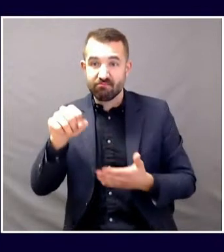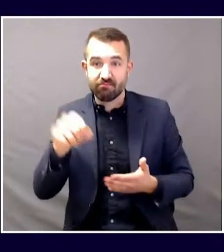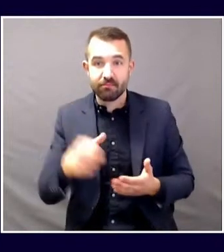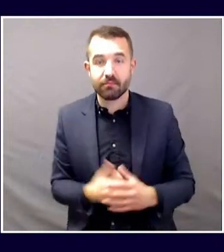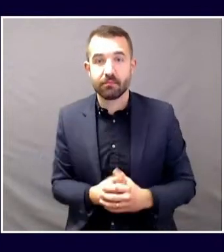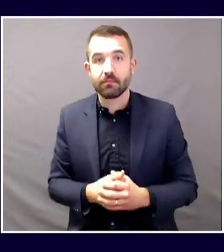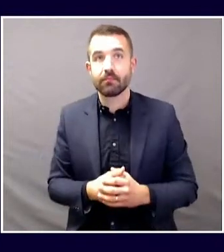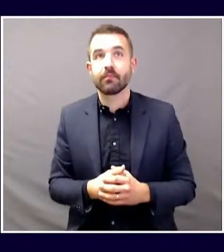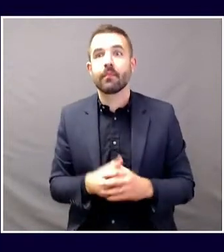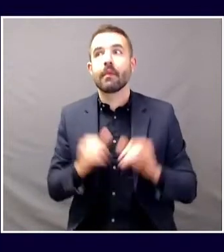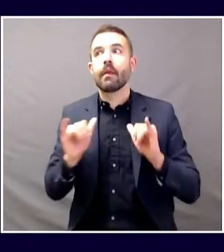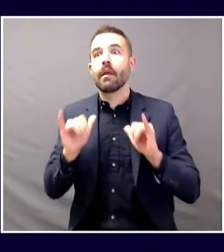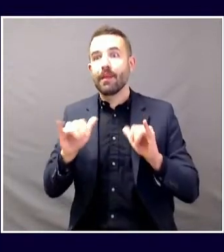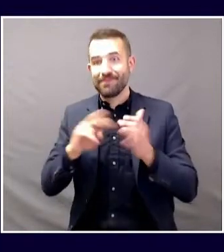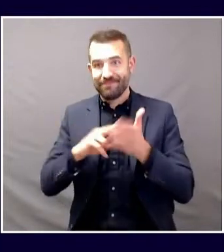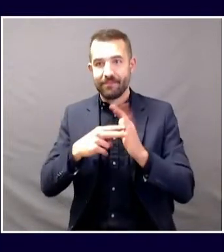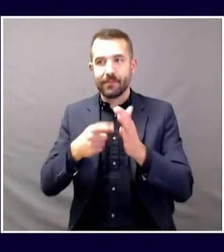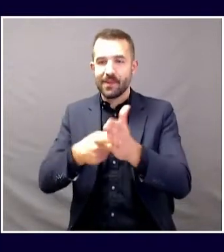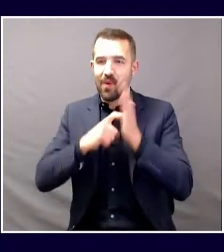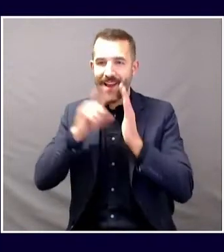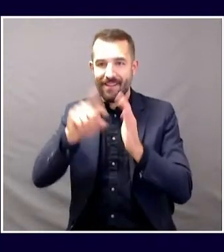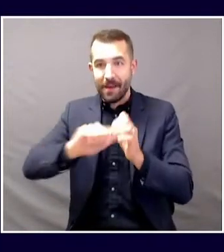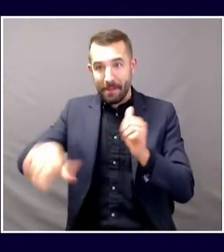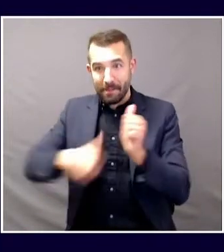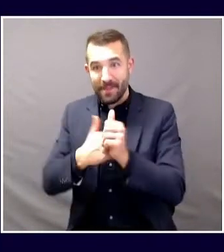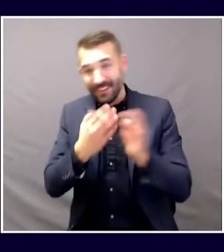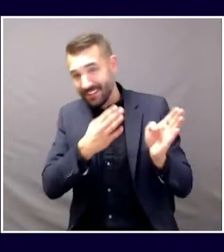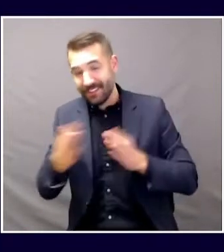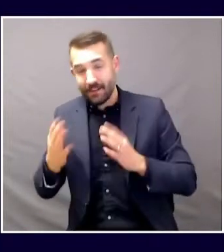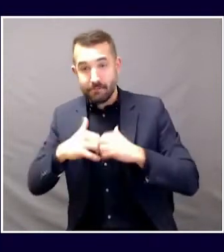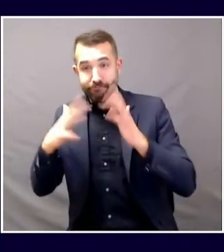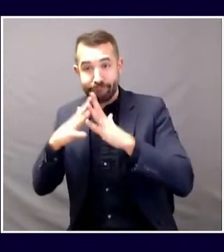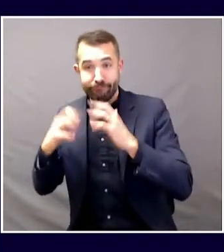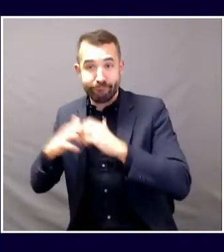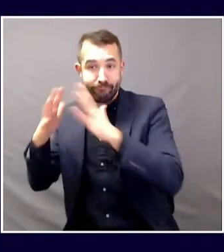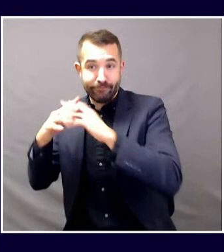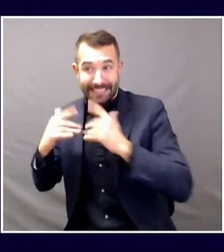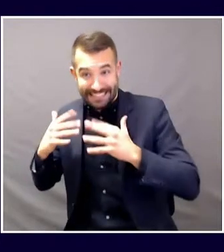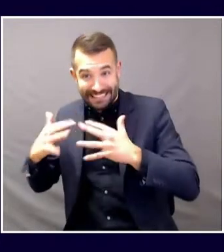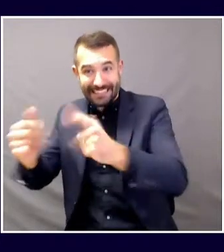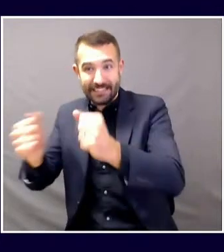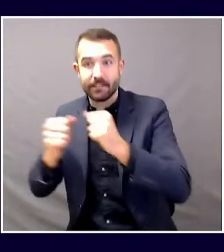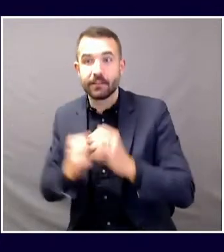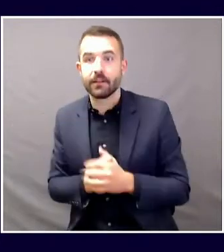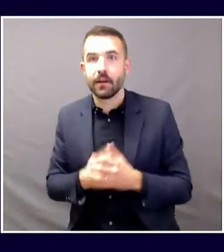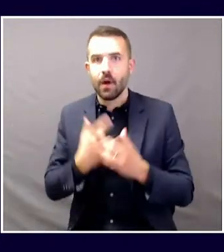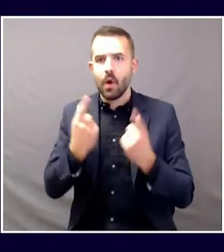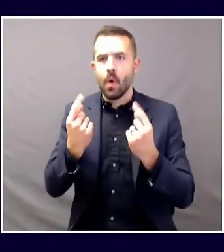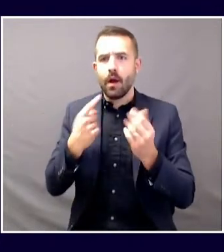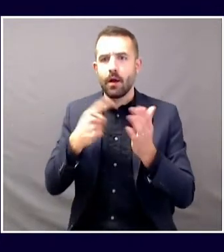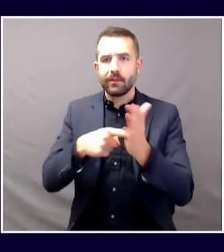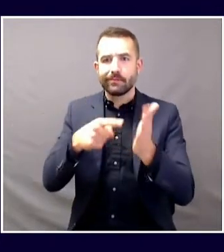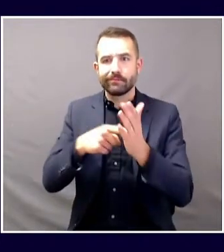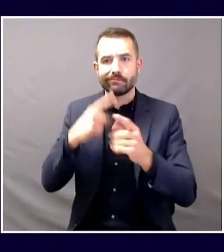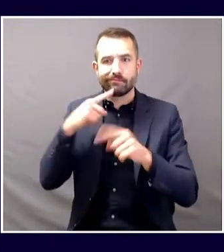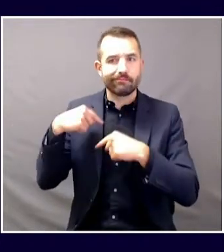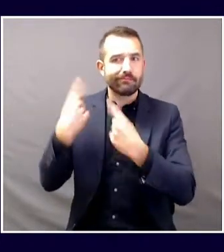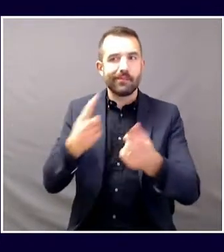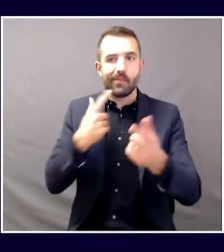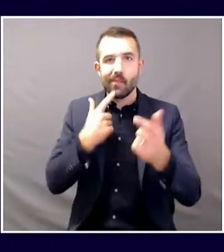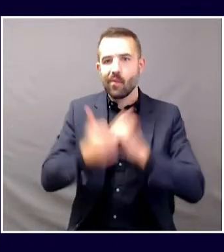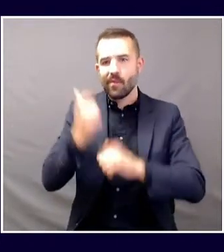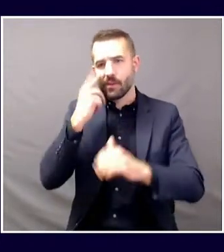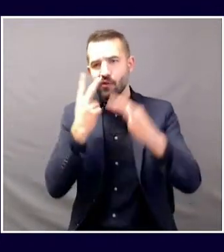that I think have been the most predictive thus far of Maine's hospitalizations have been a series of models